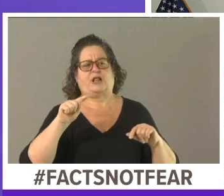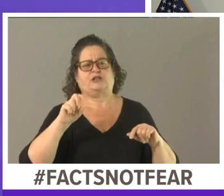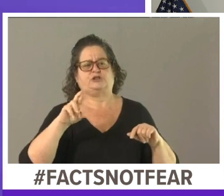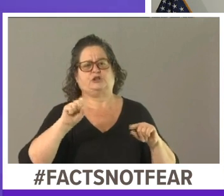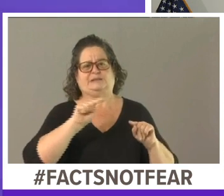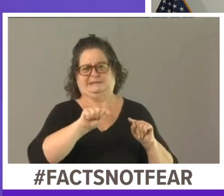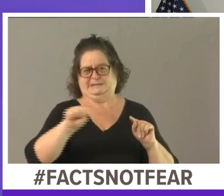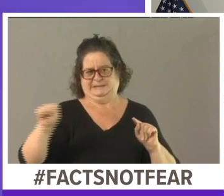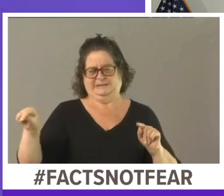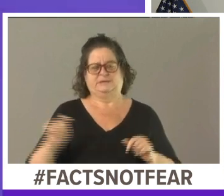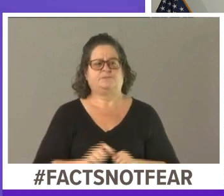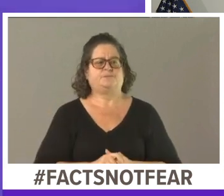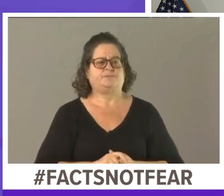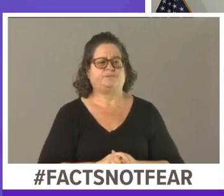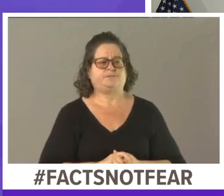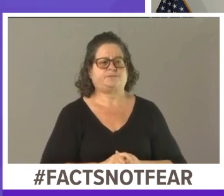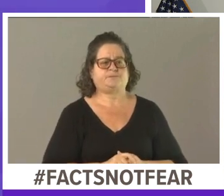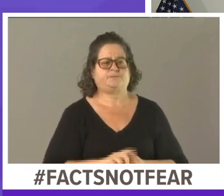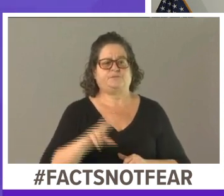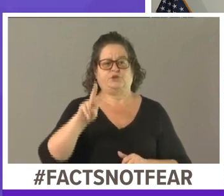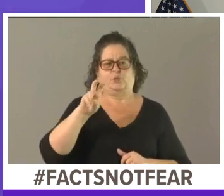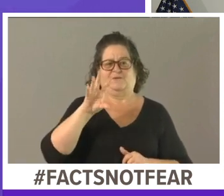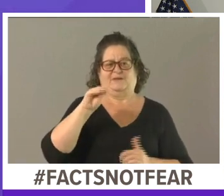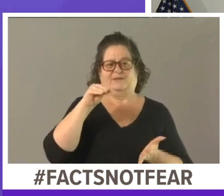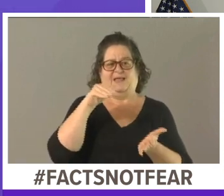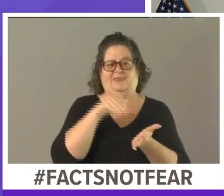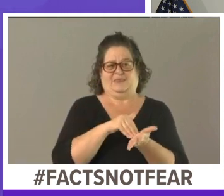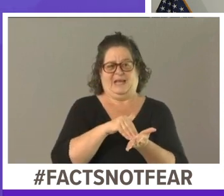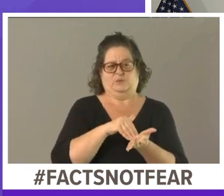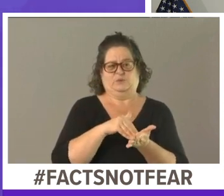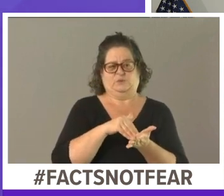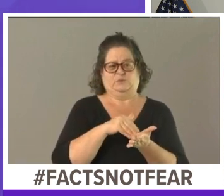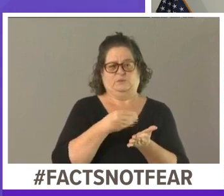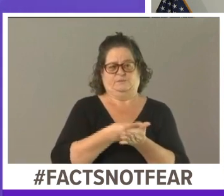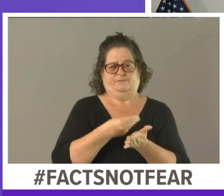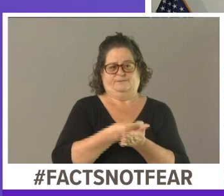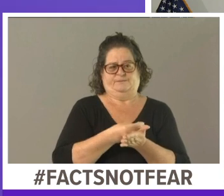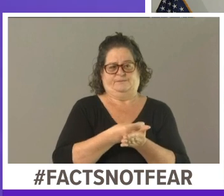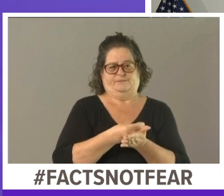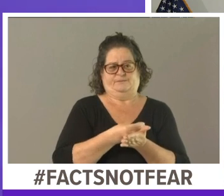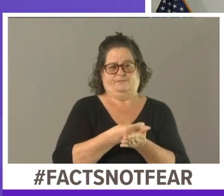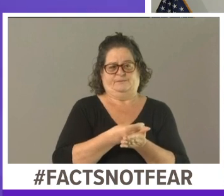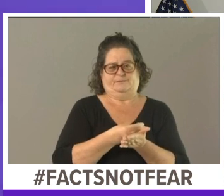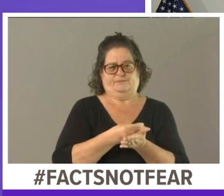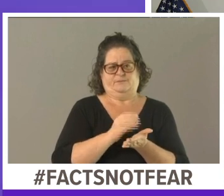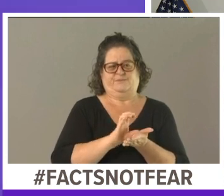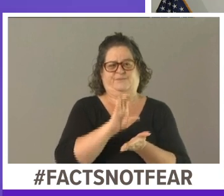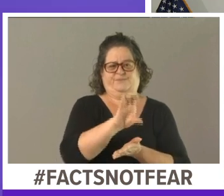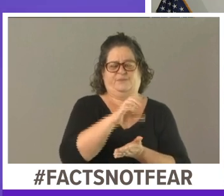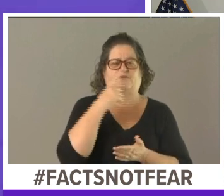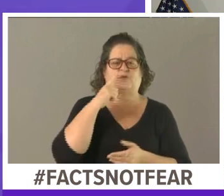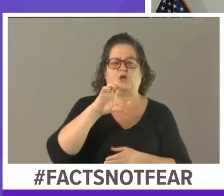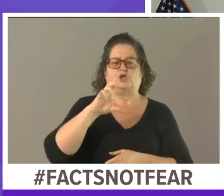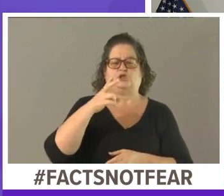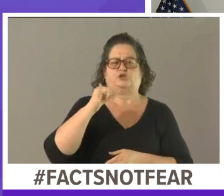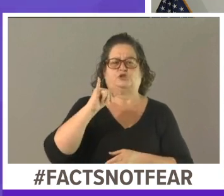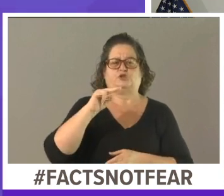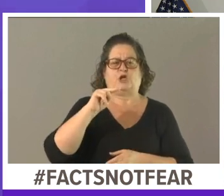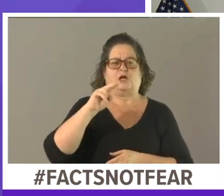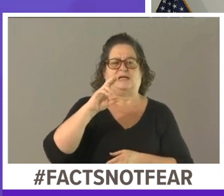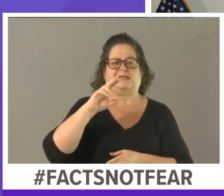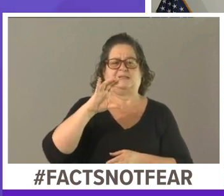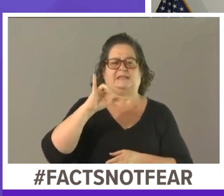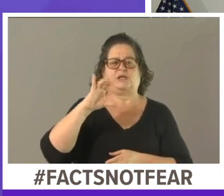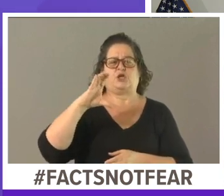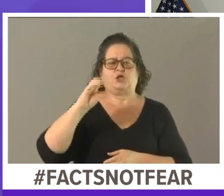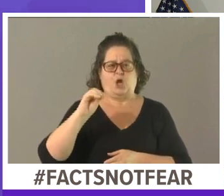organization's statewide housing program, which finds housing for homeless individuals. And in May,